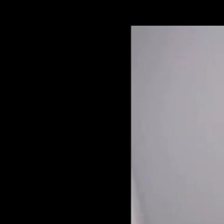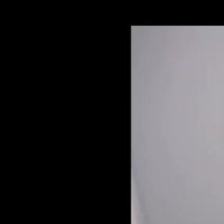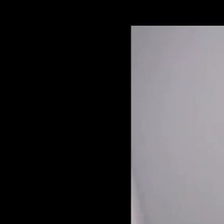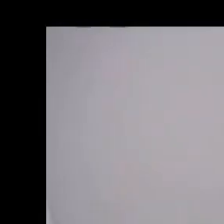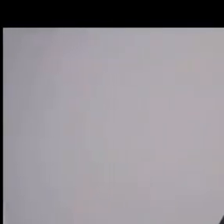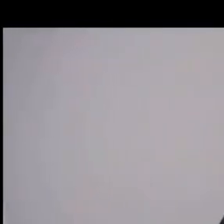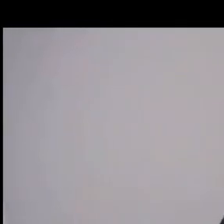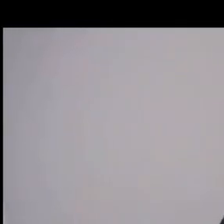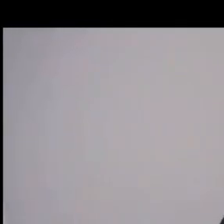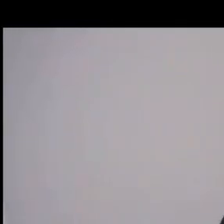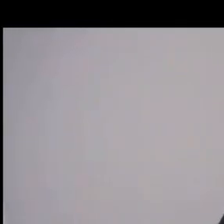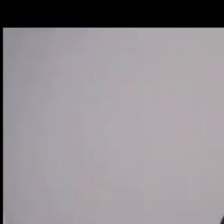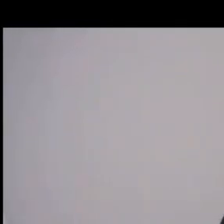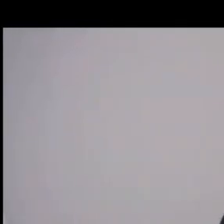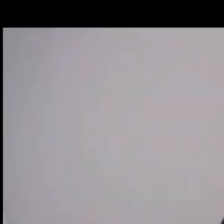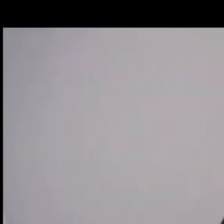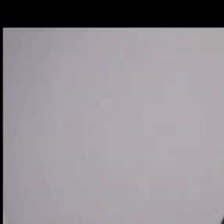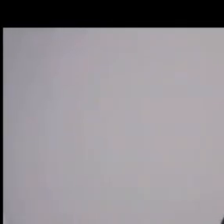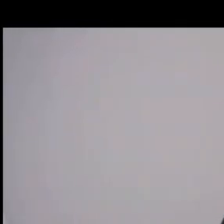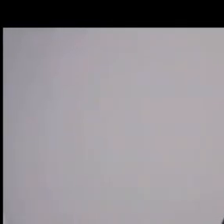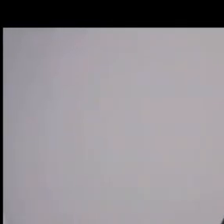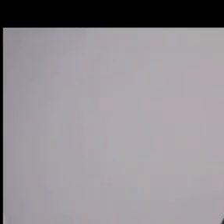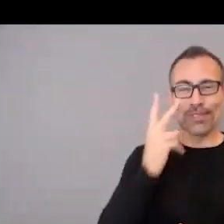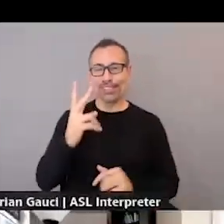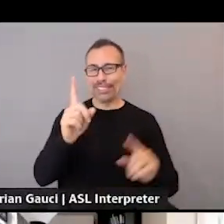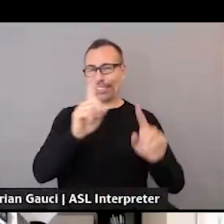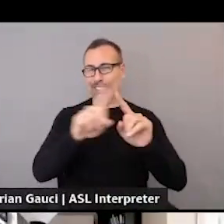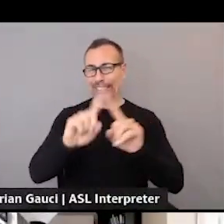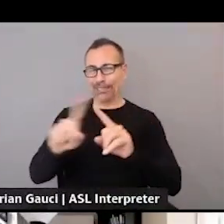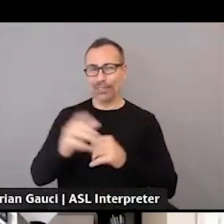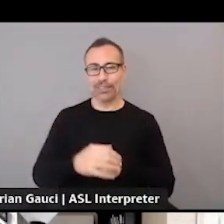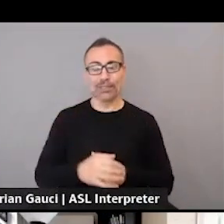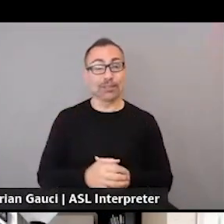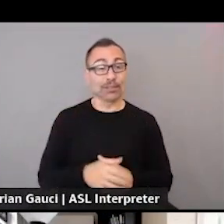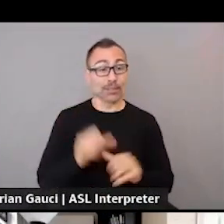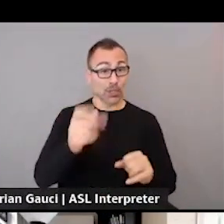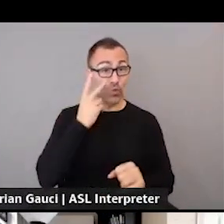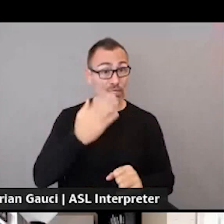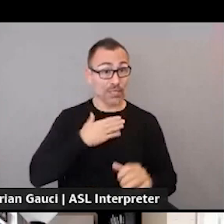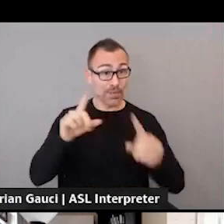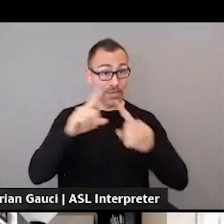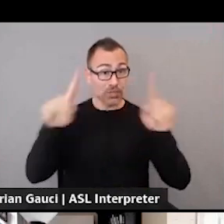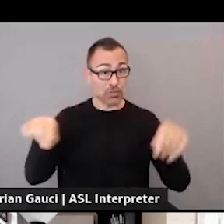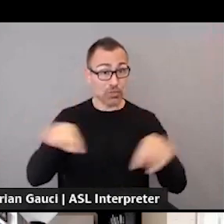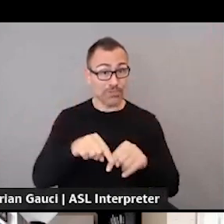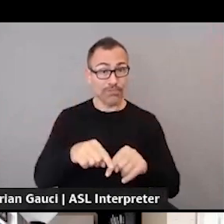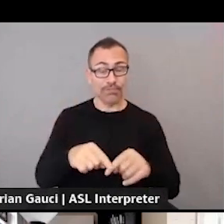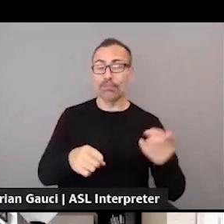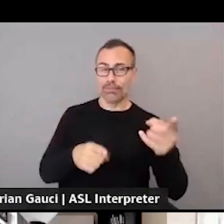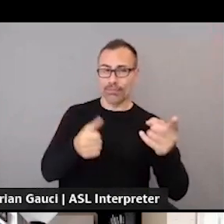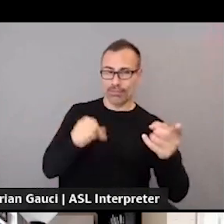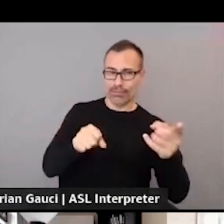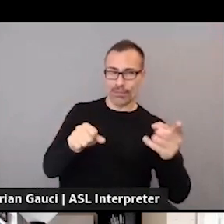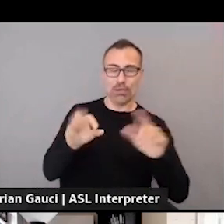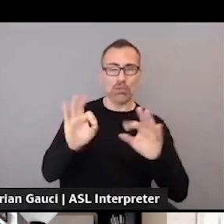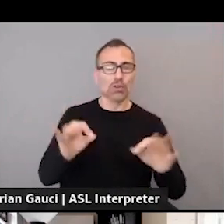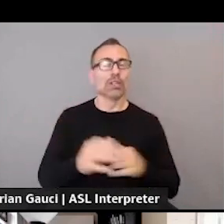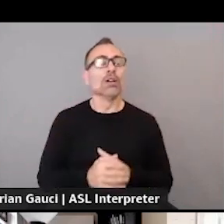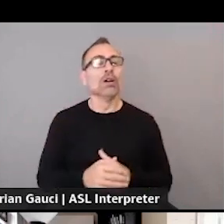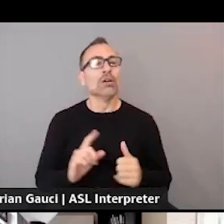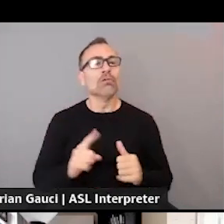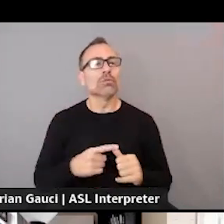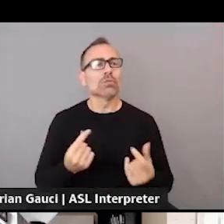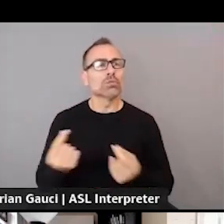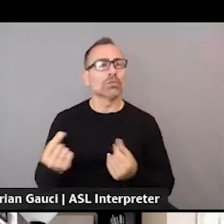differences here. Yeah, so, exactly. Okay, Perfect. So let me know if I'm sharing my screen. Perfect. Okay, so the first thing that I'm going to do is I'm